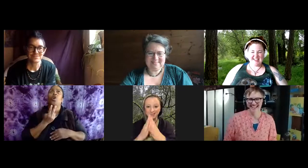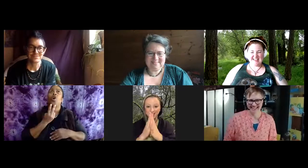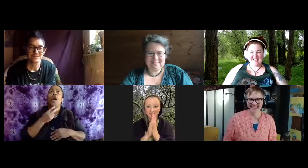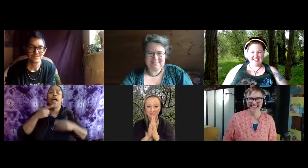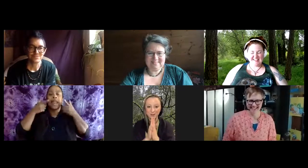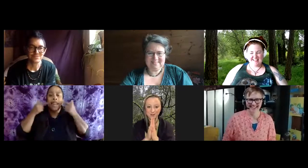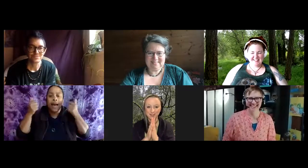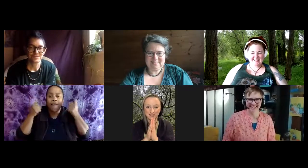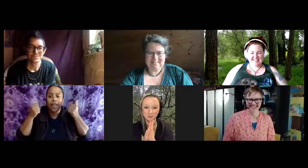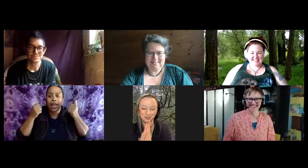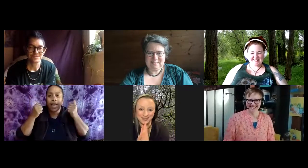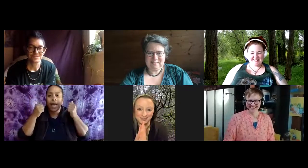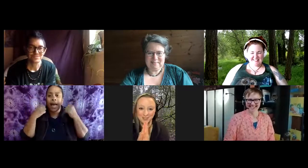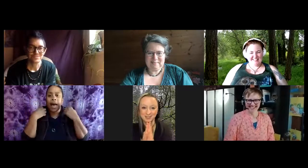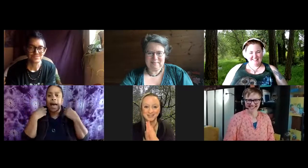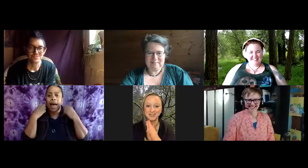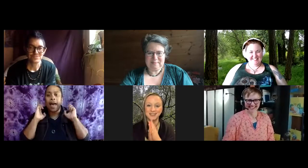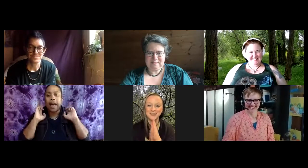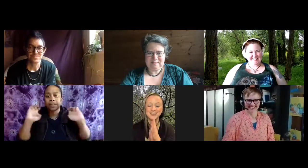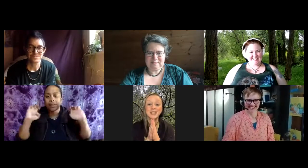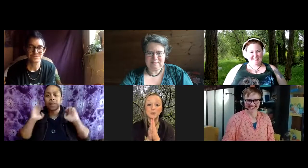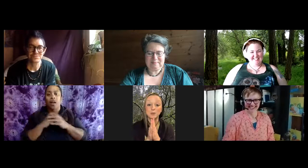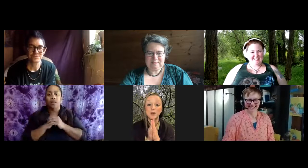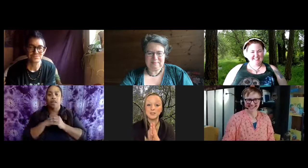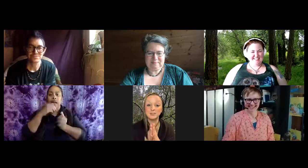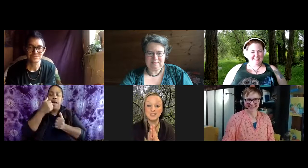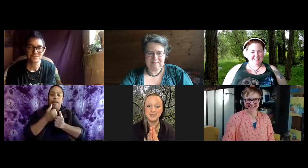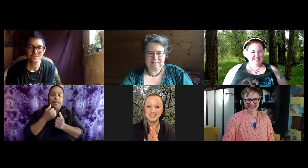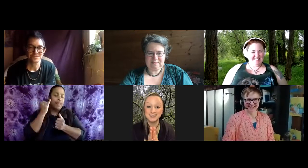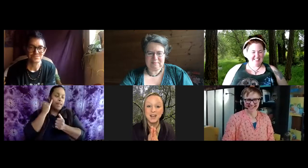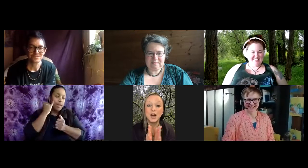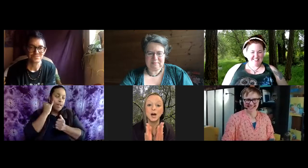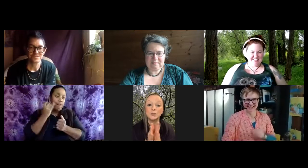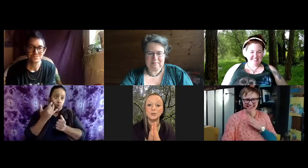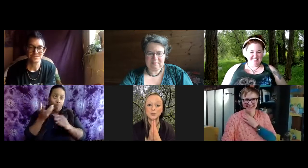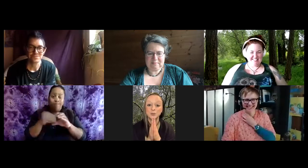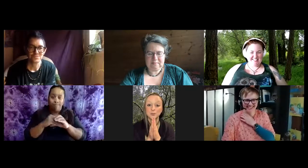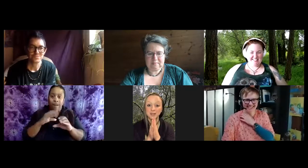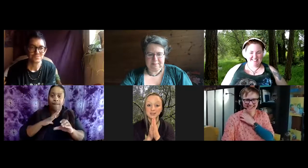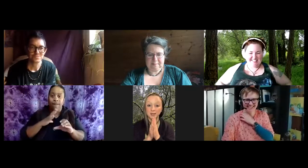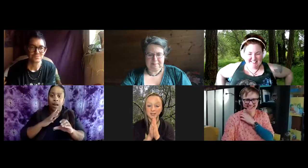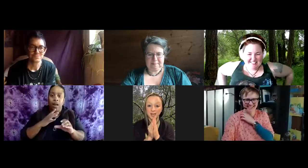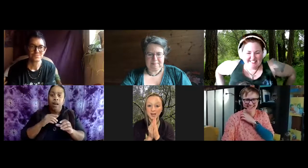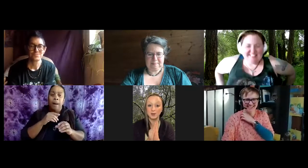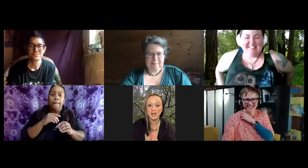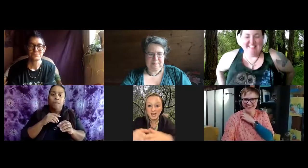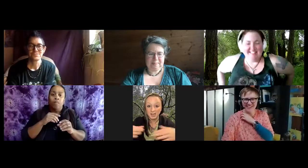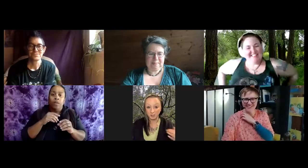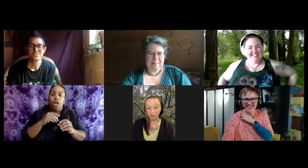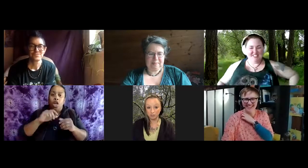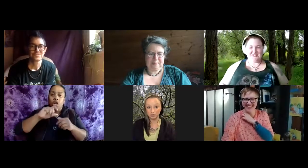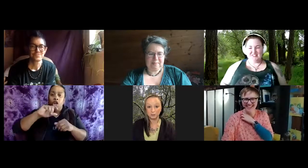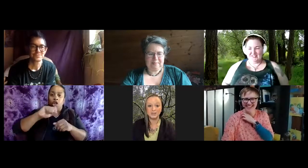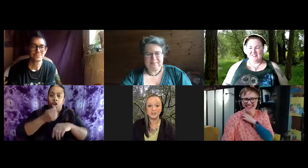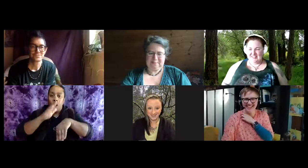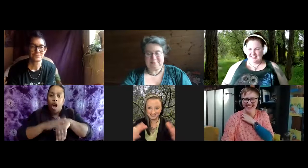So if everyone can please just, if you want to do this, unmute your mics right now. And Oh, I yeah.